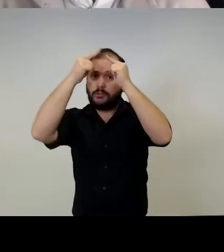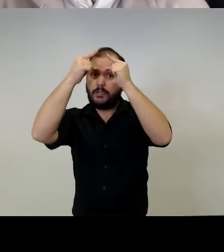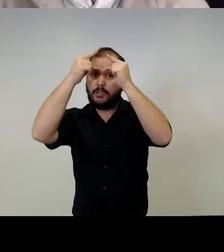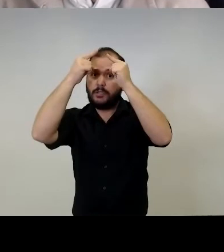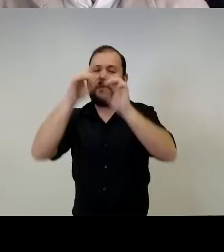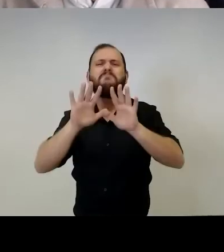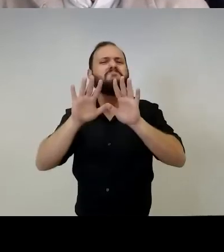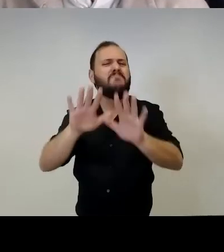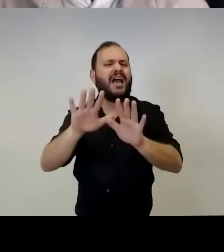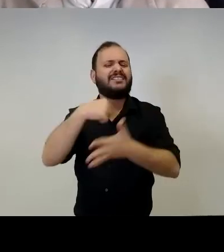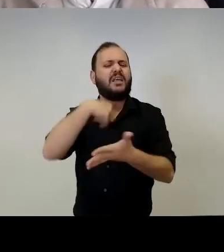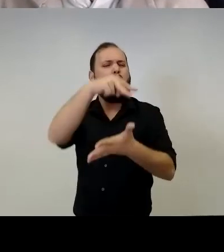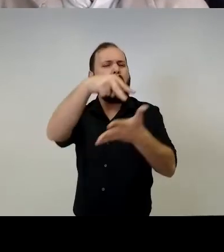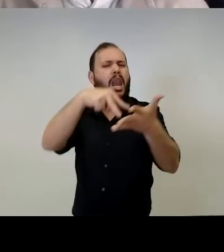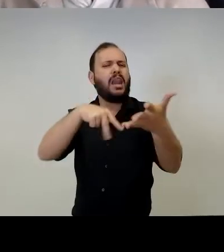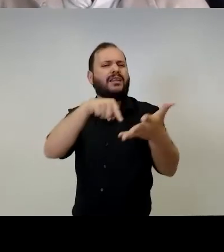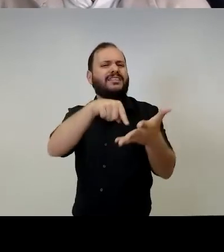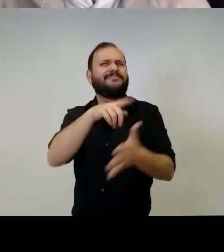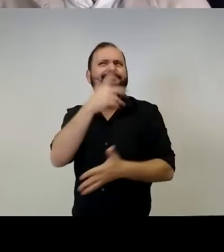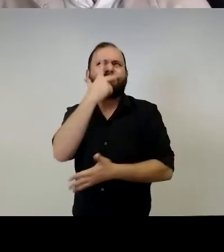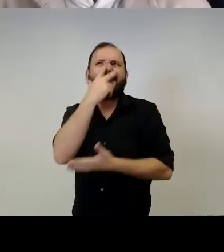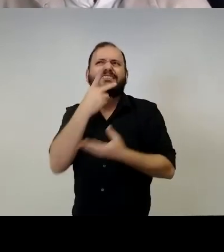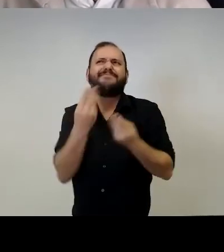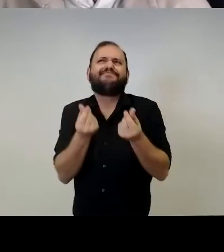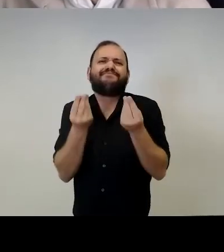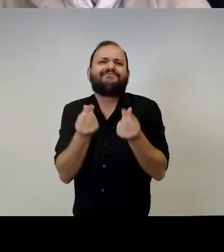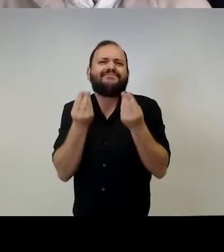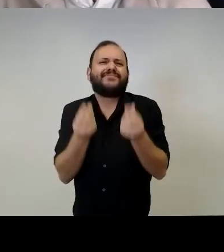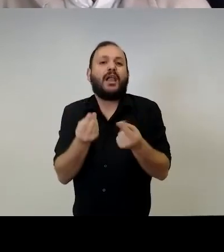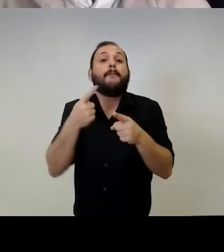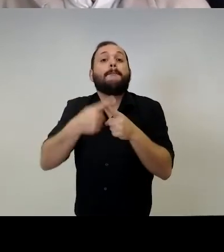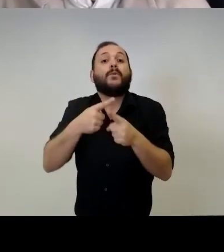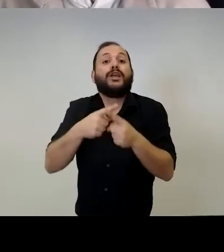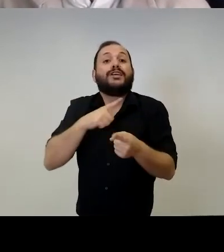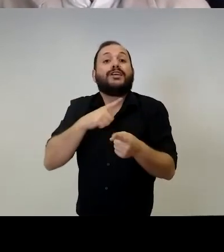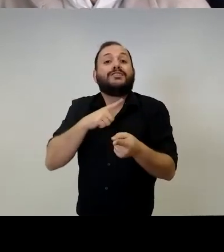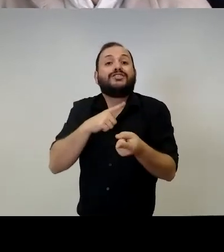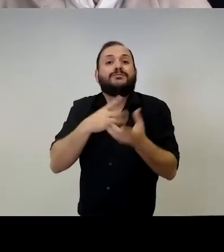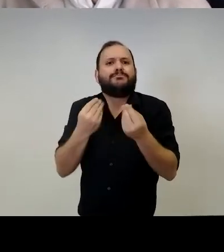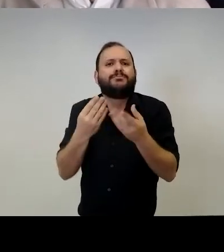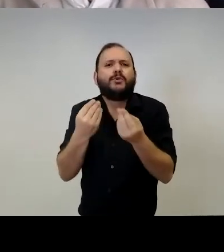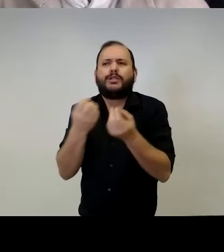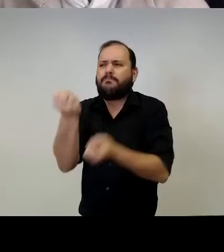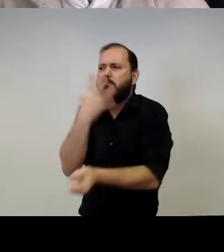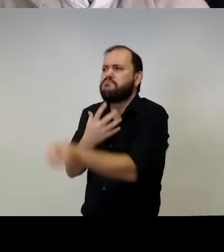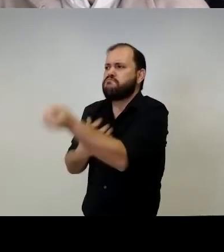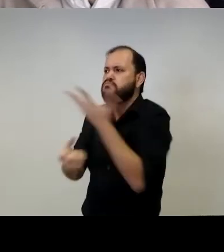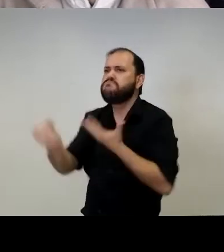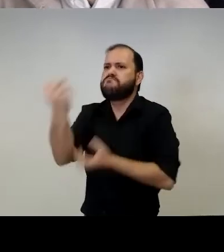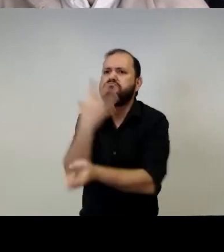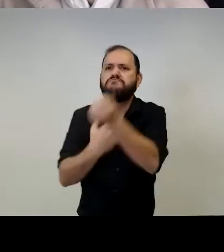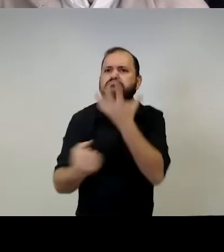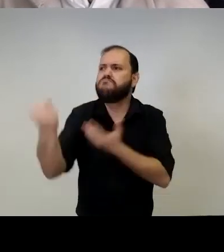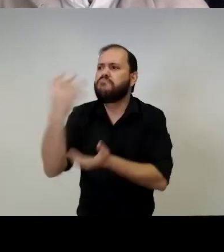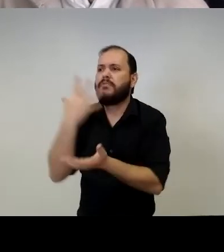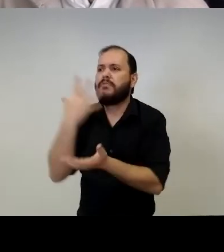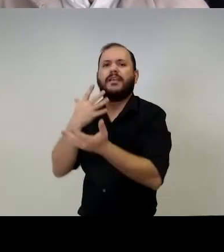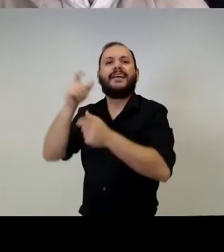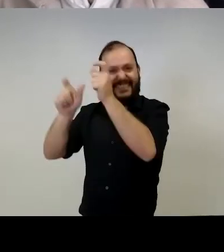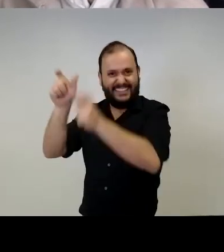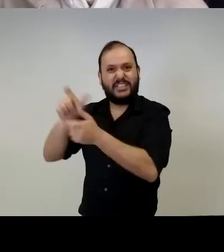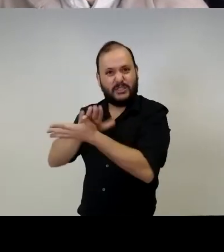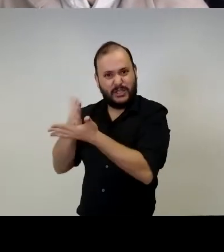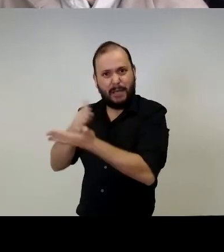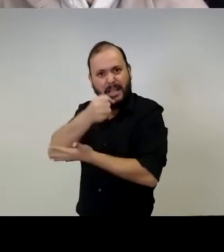much evidence that comes from the field, from interpreters. Also, there are some disagreements in